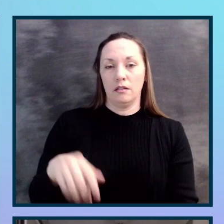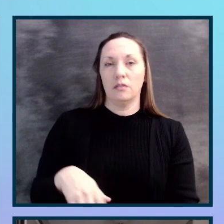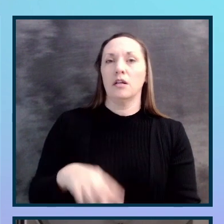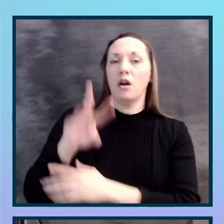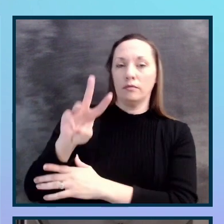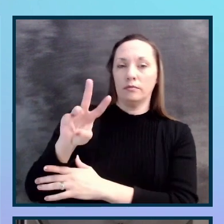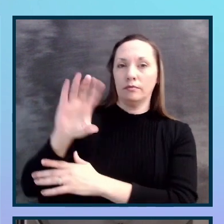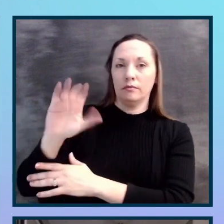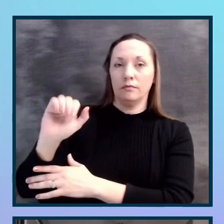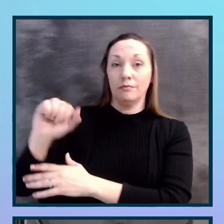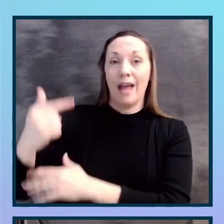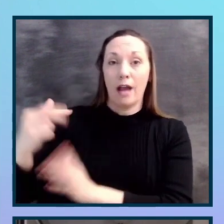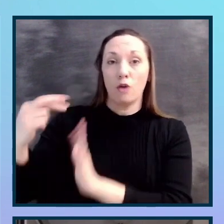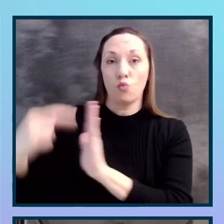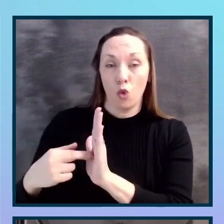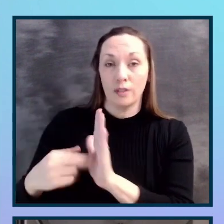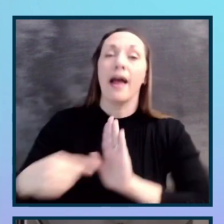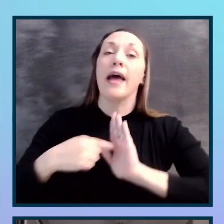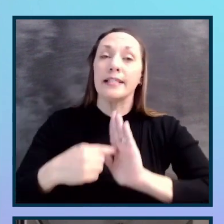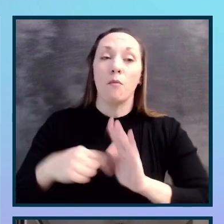what that may look like